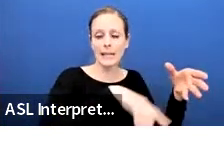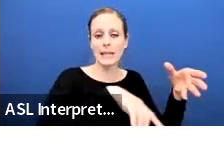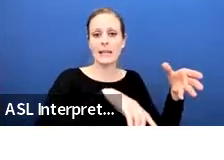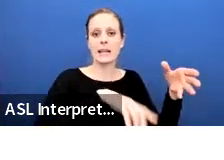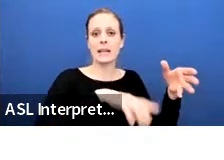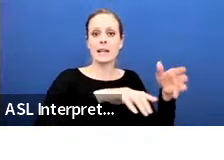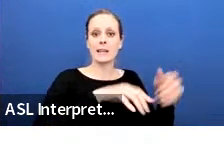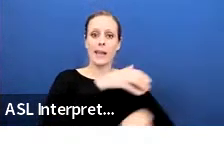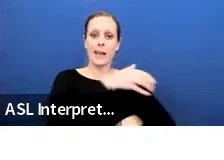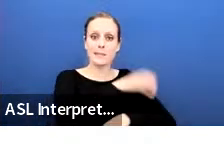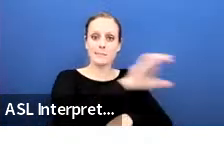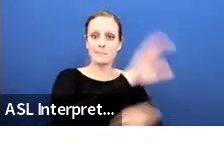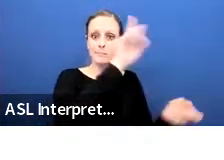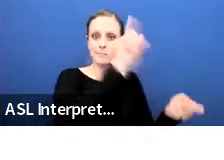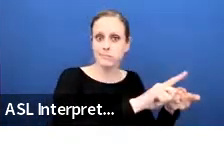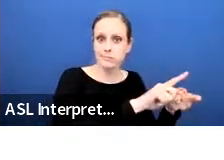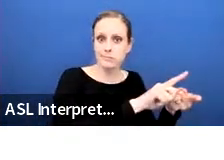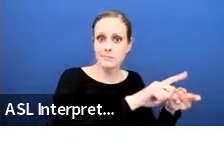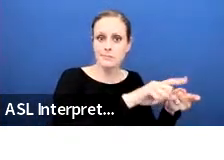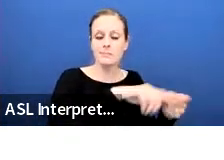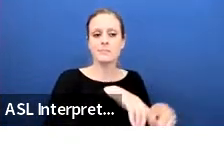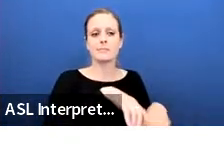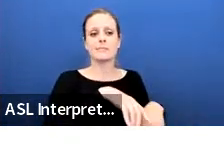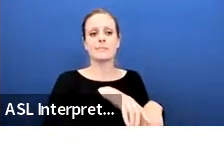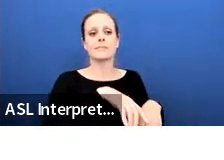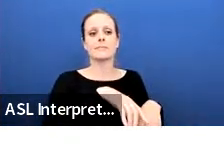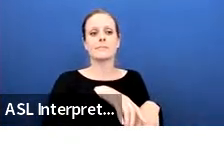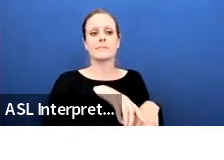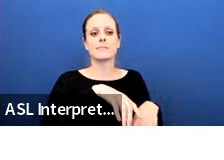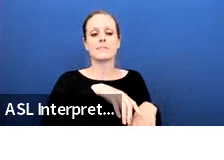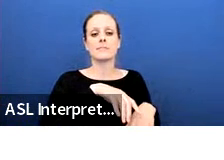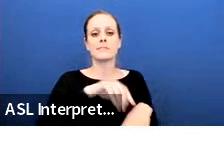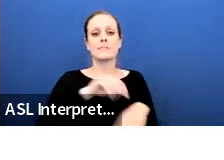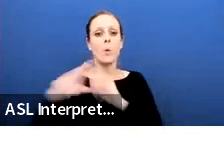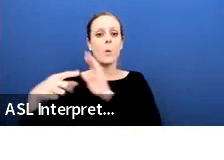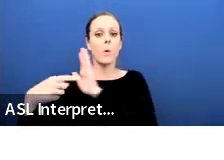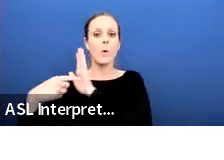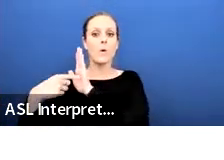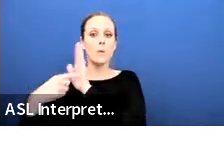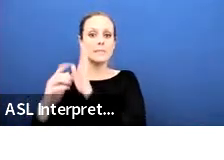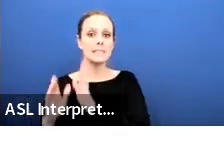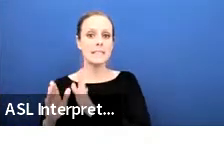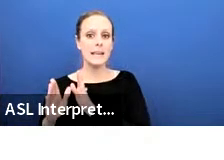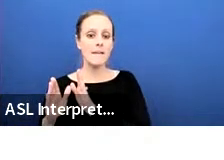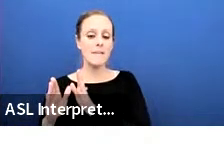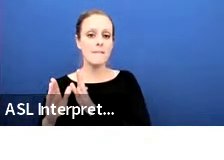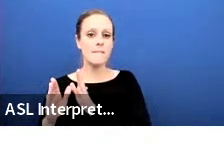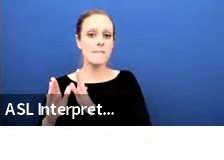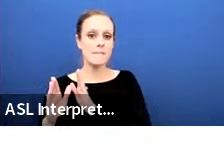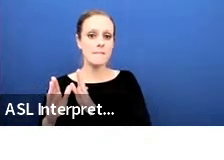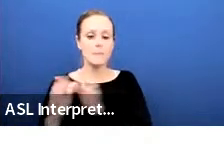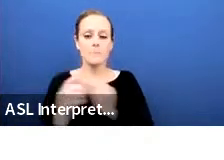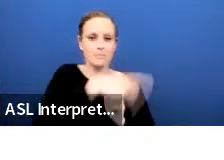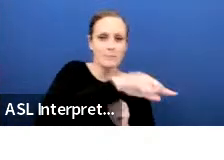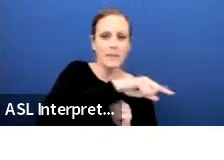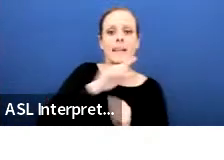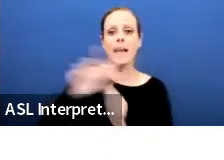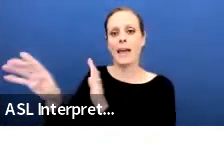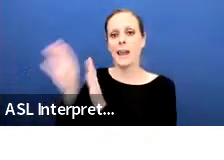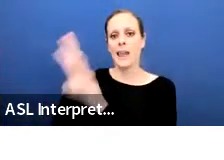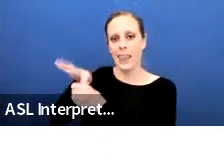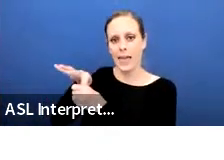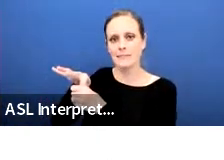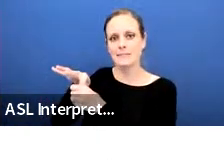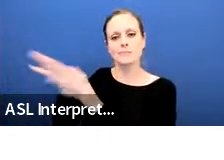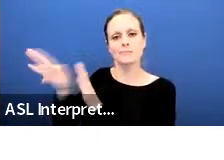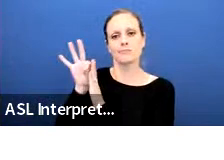minority to elect candidates of their own choice, because in each one of those districts, they get to elect a representative. In